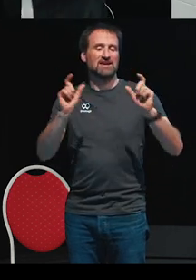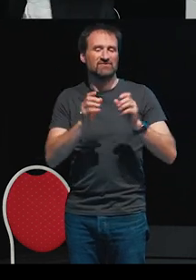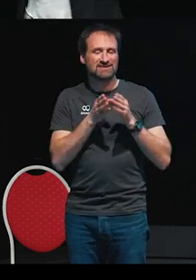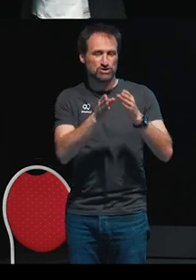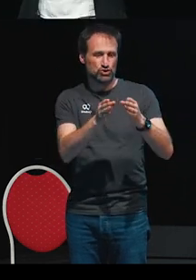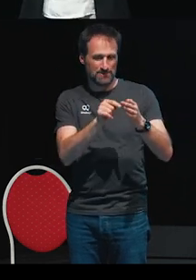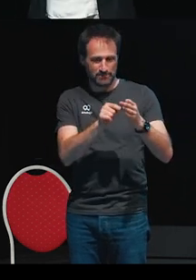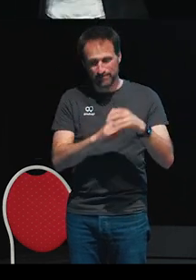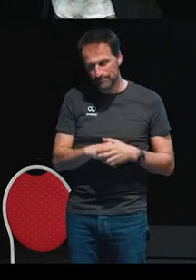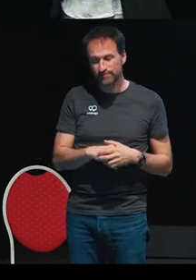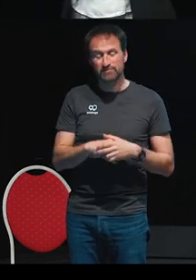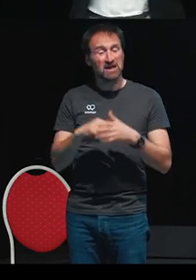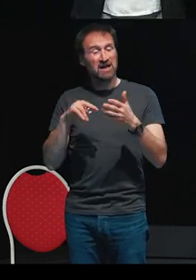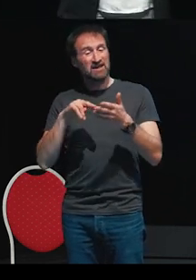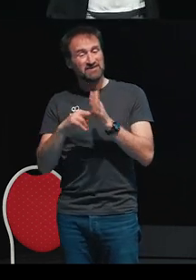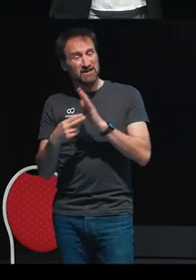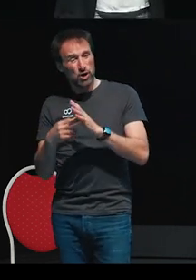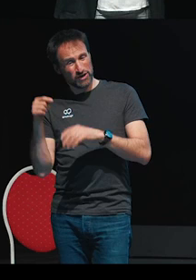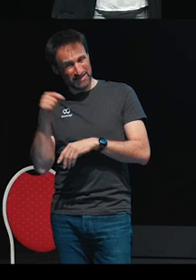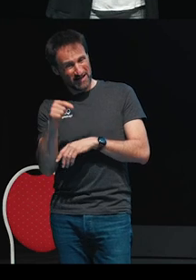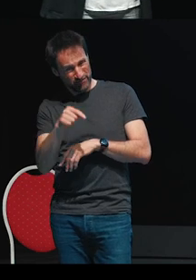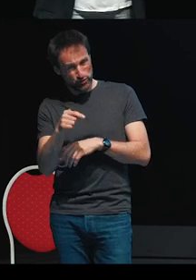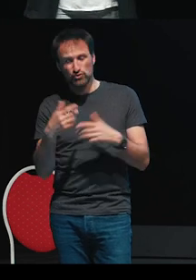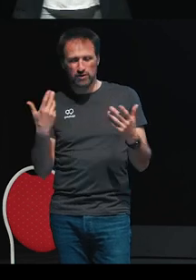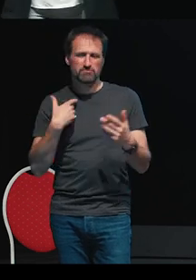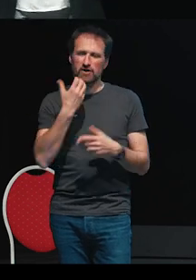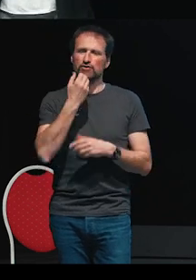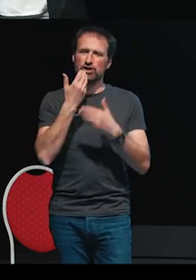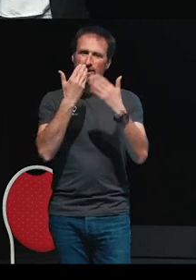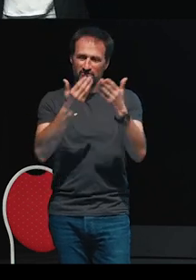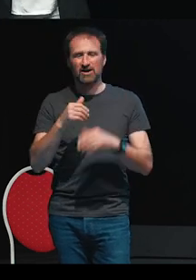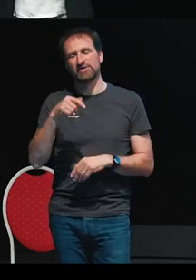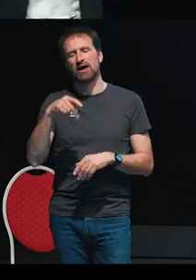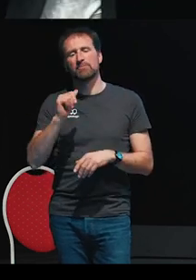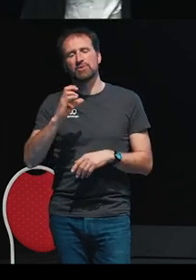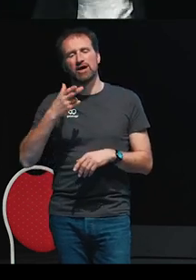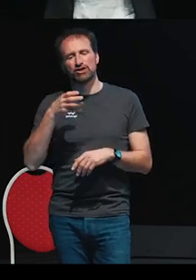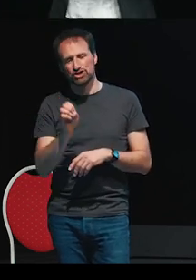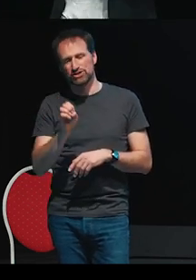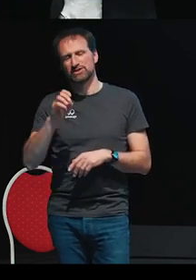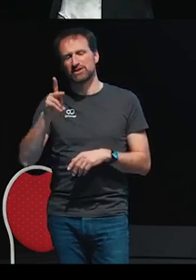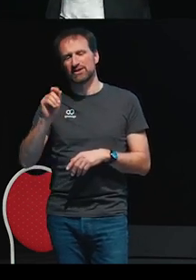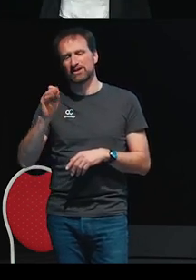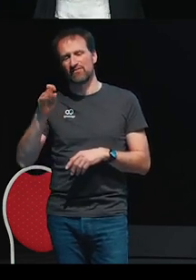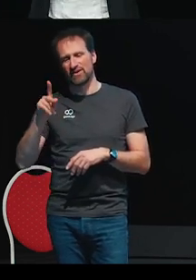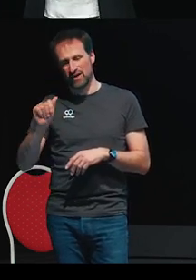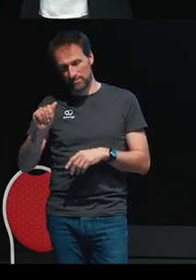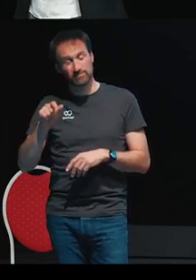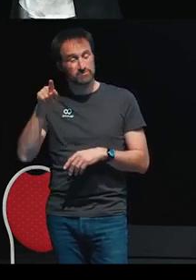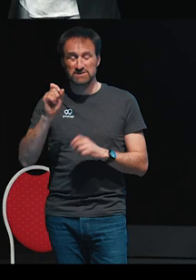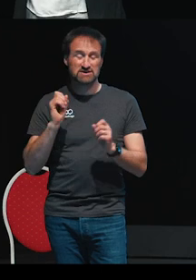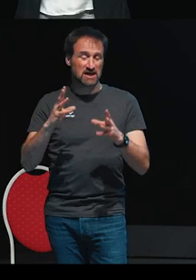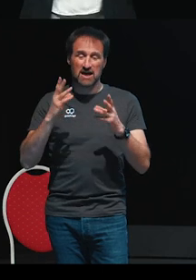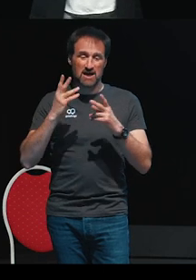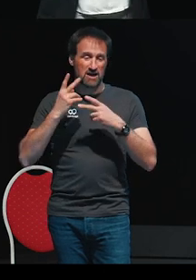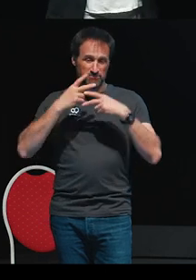Technologies that are really that I need to mention here is Apache Kafka, which is a very popular